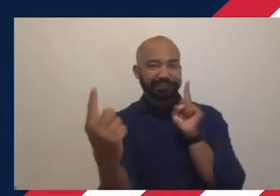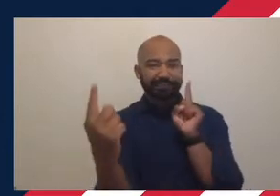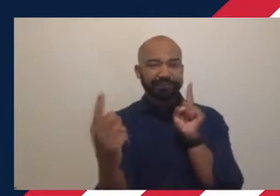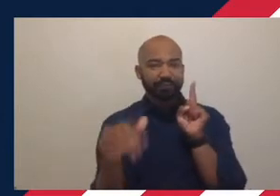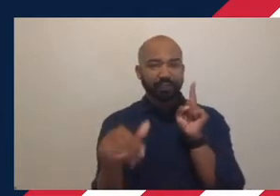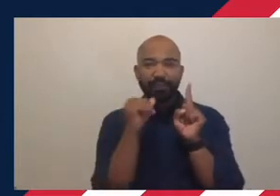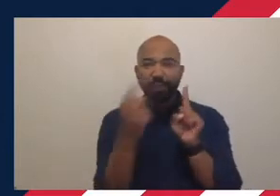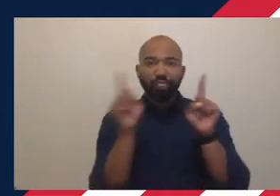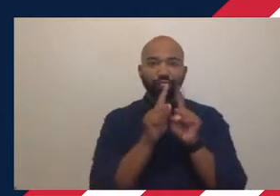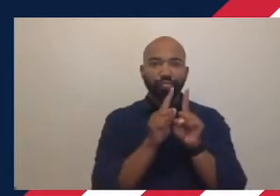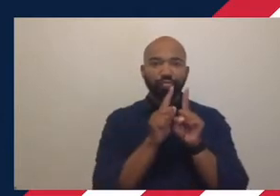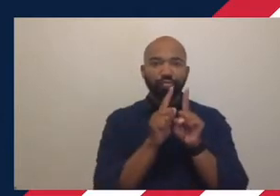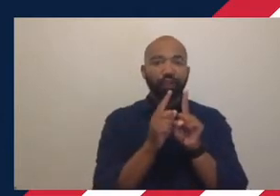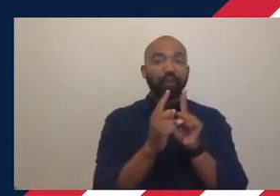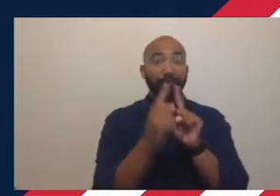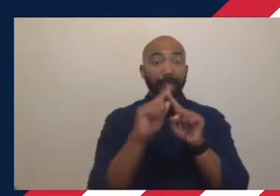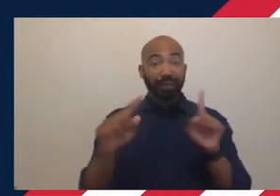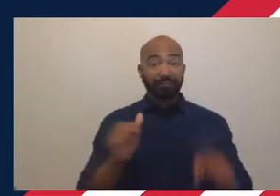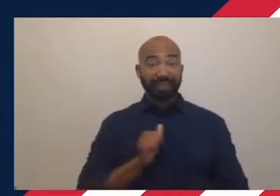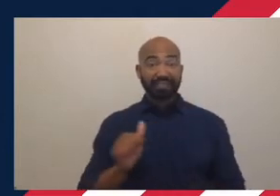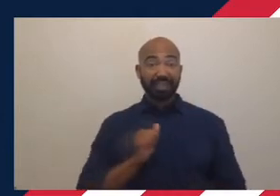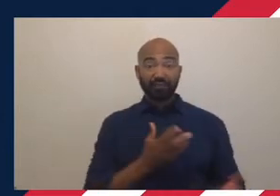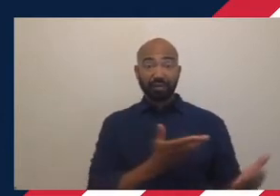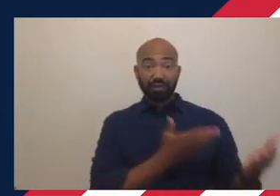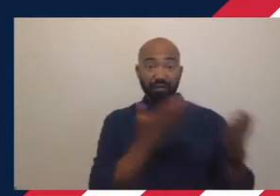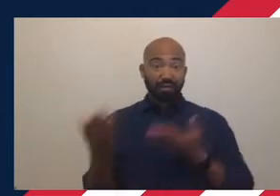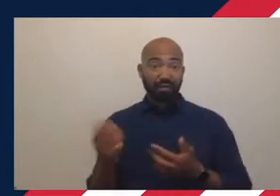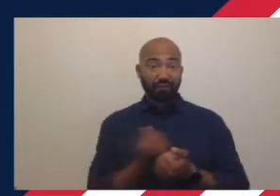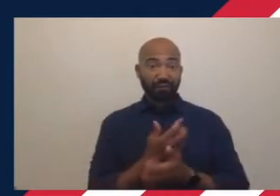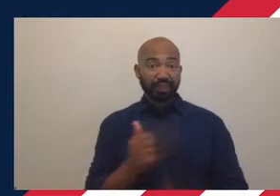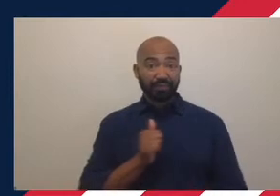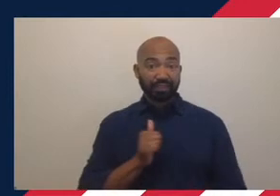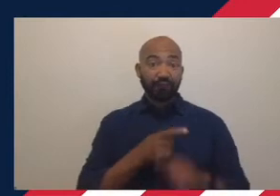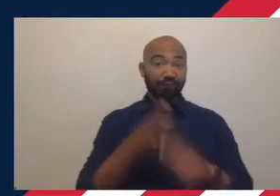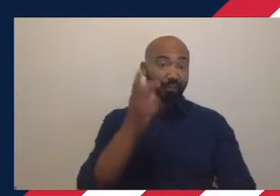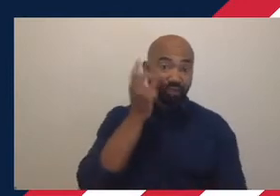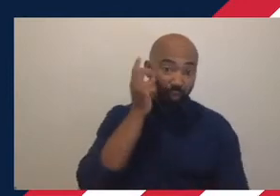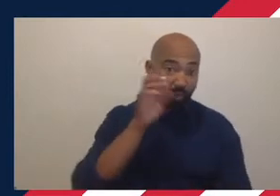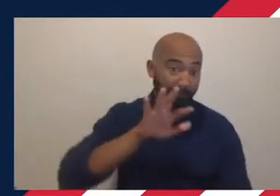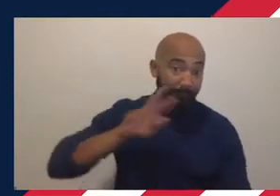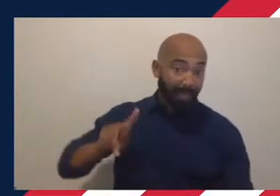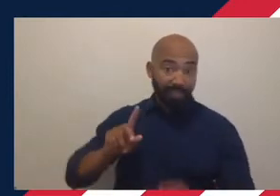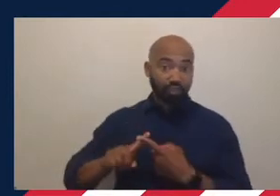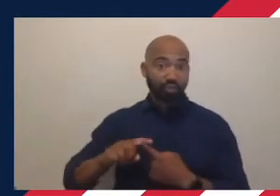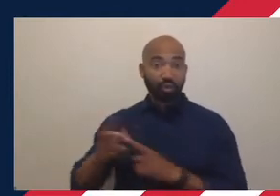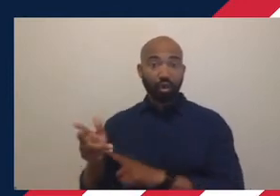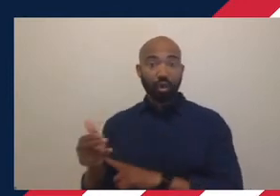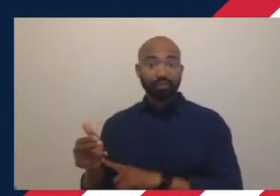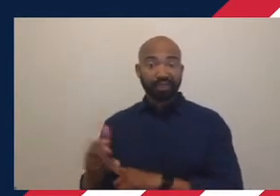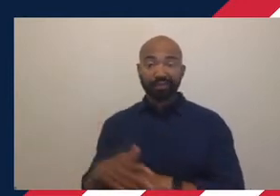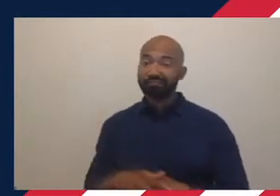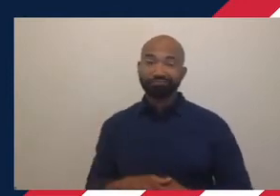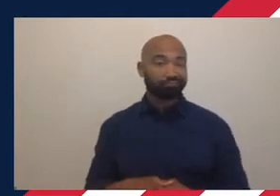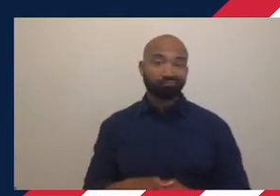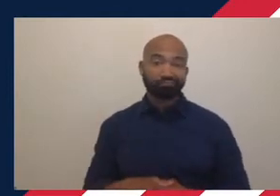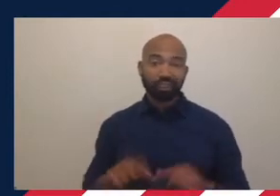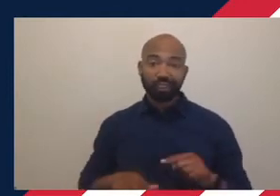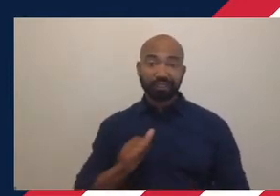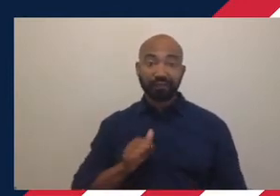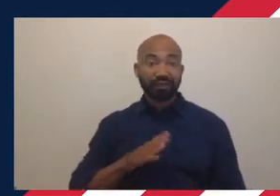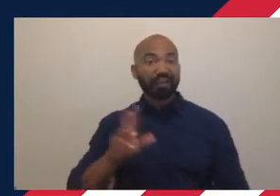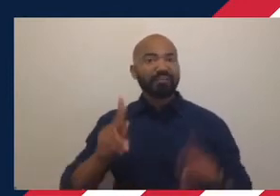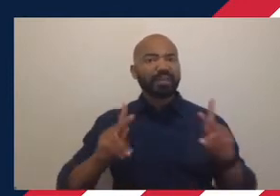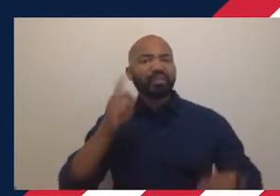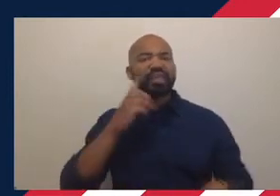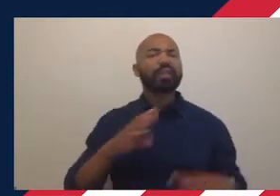know if I would have been able to do it. It was not, anyone who thinks COVID-19 is a joke, I say firsthand that